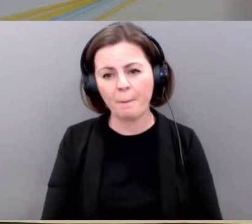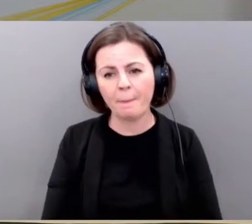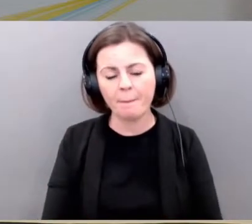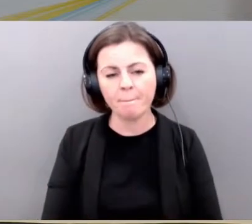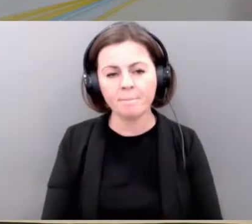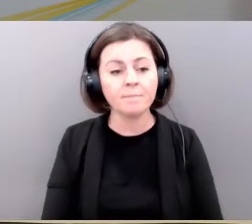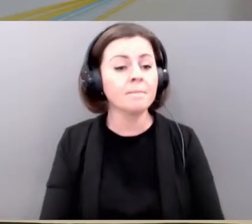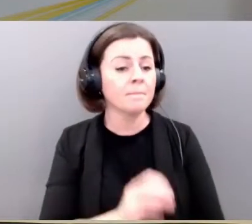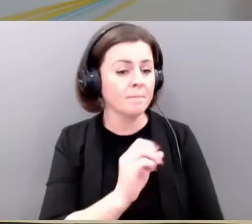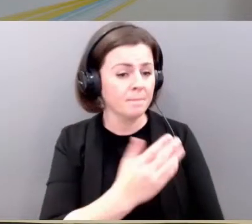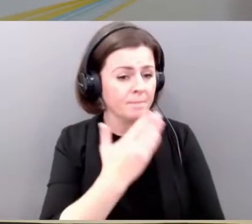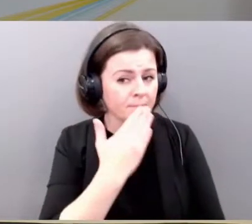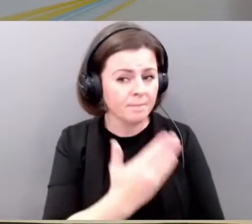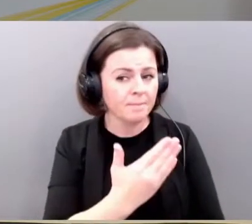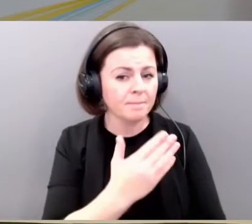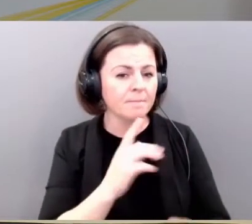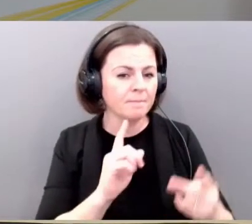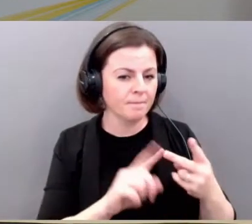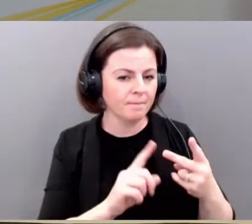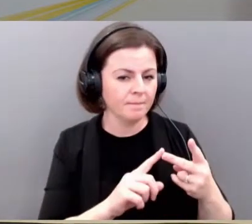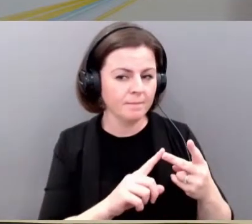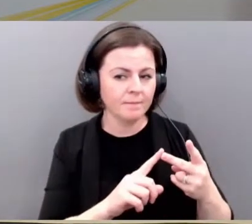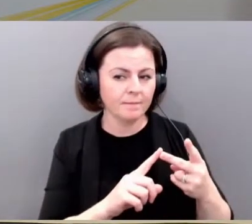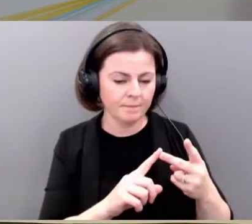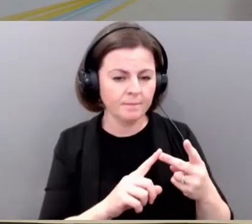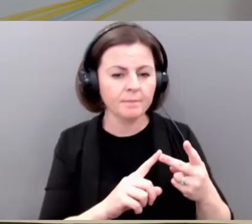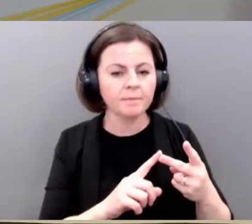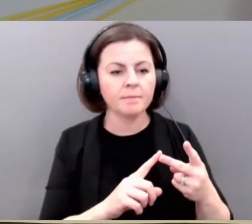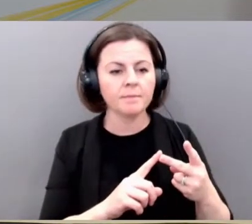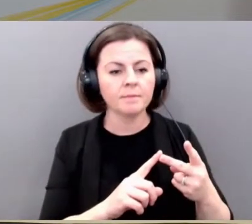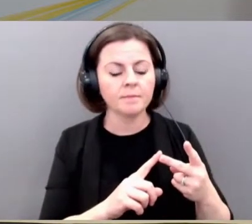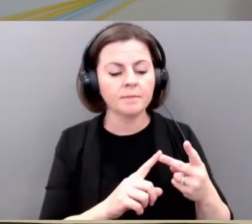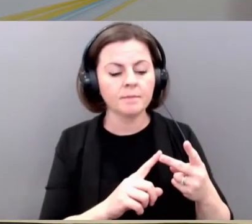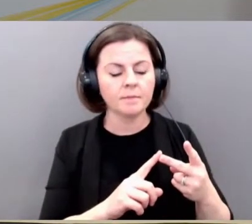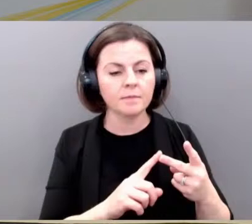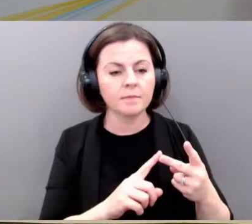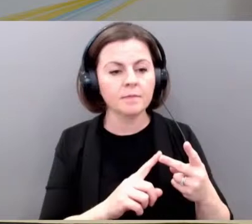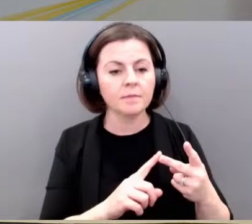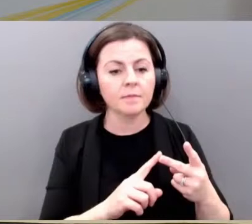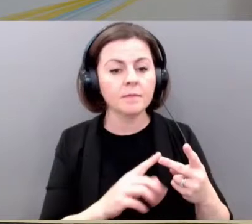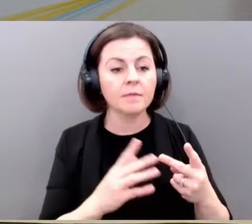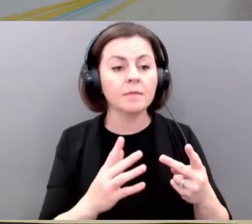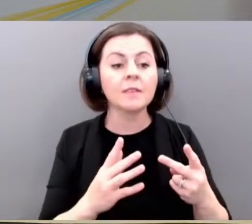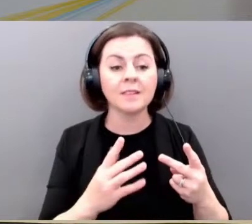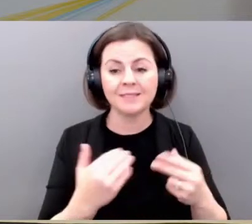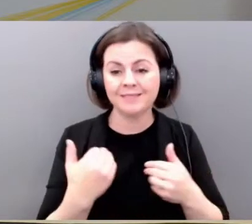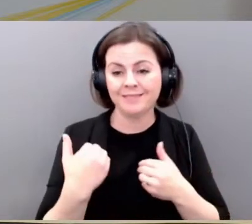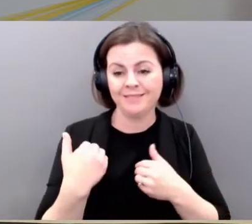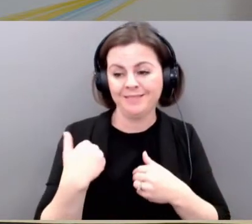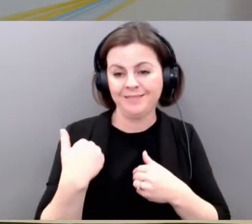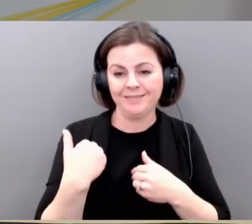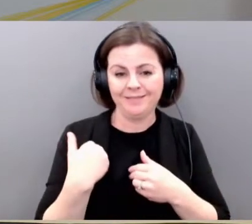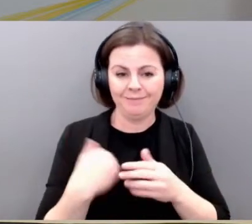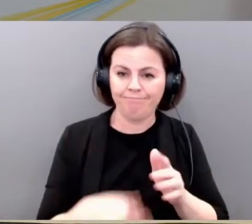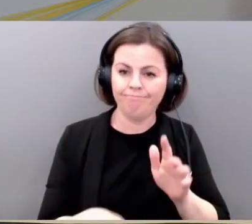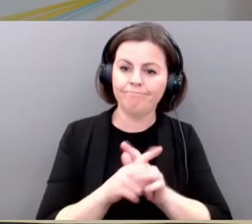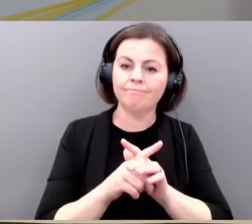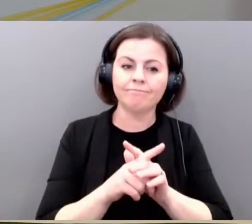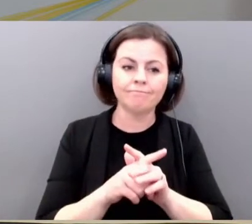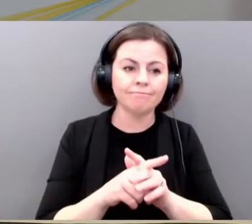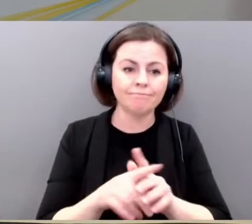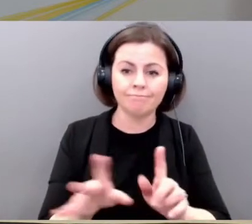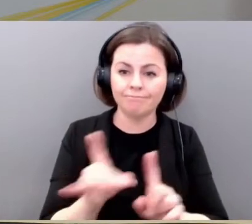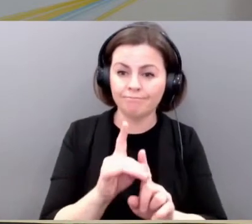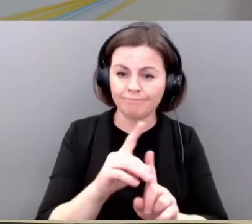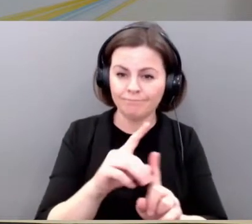Okay, thank you. And I guess just in terms of, the positive cases in recent weeks, I've heard some